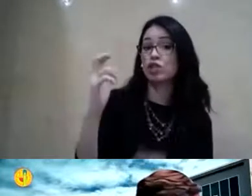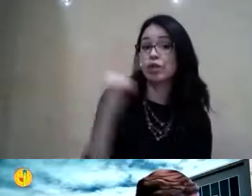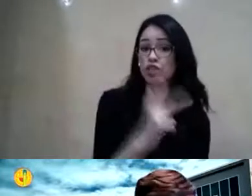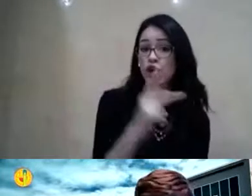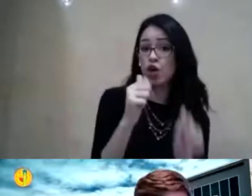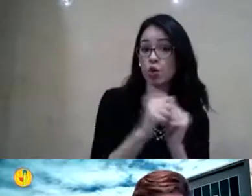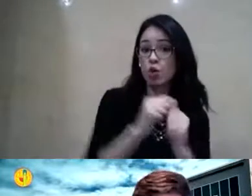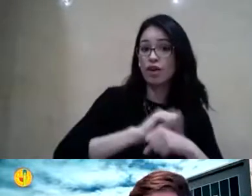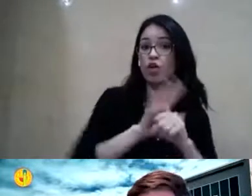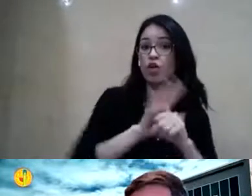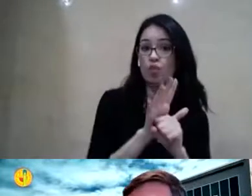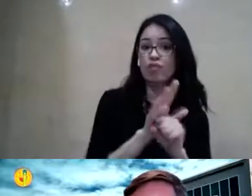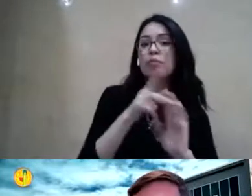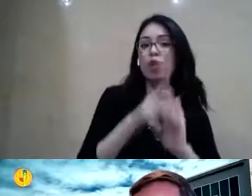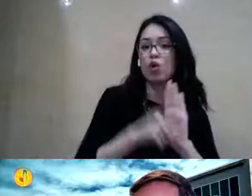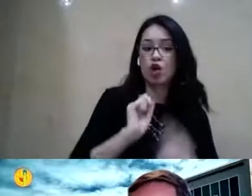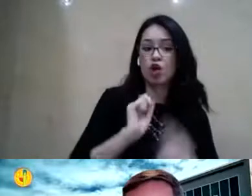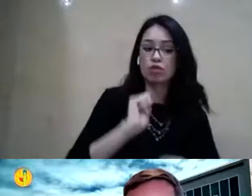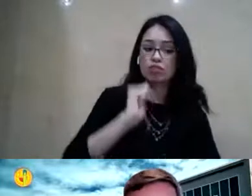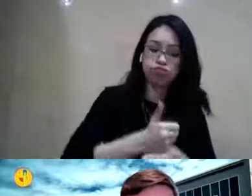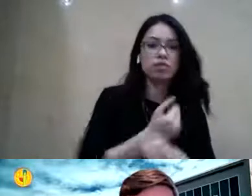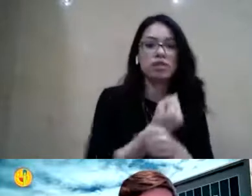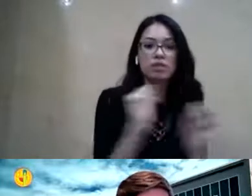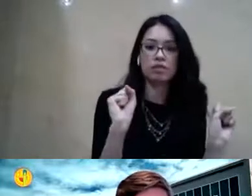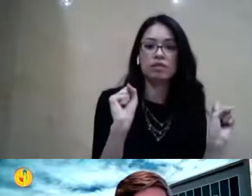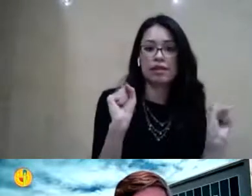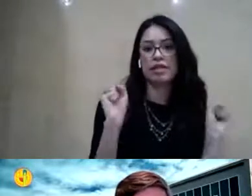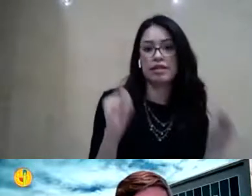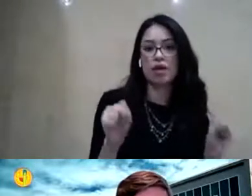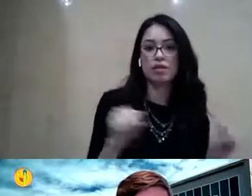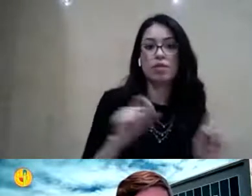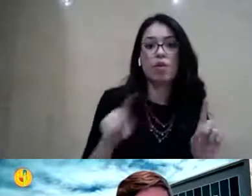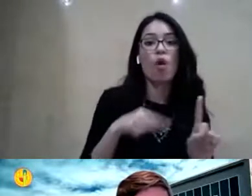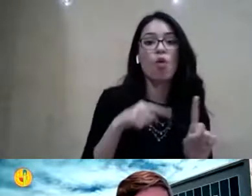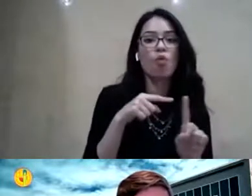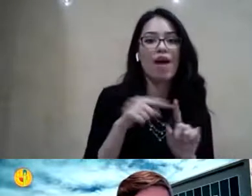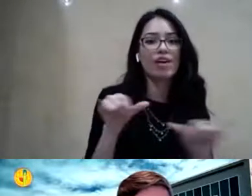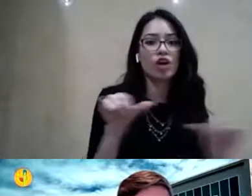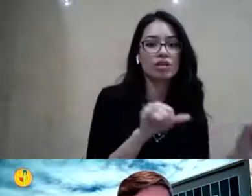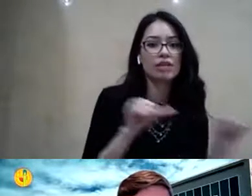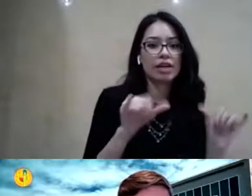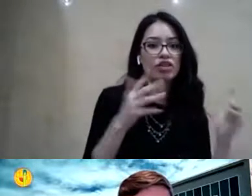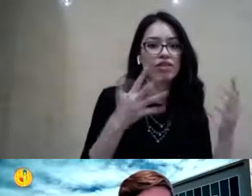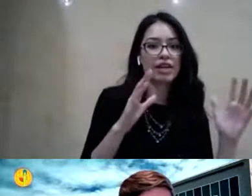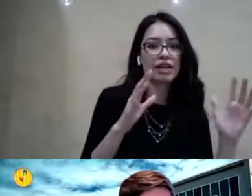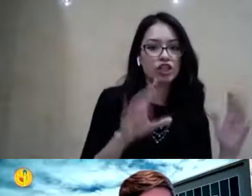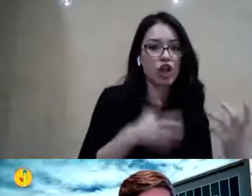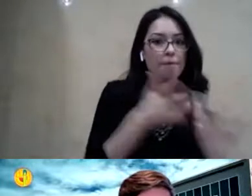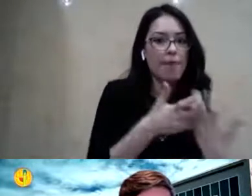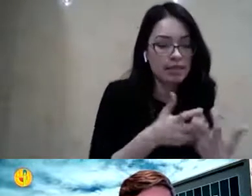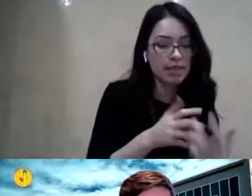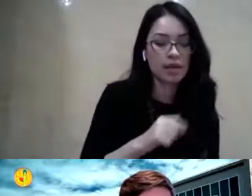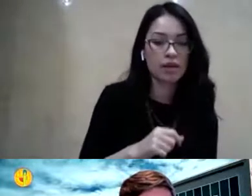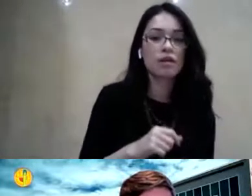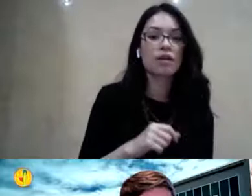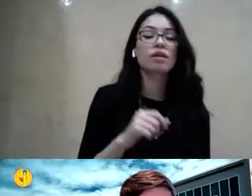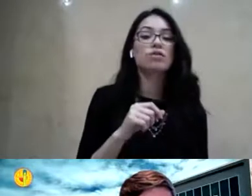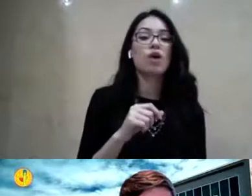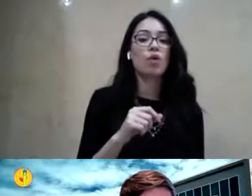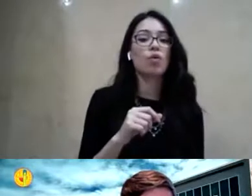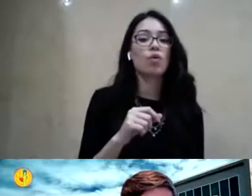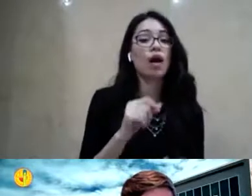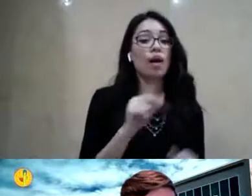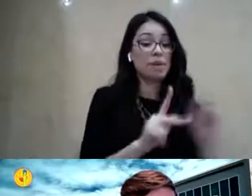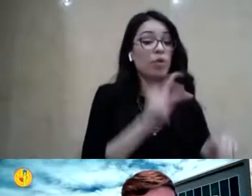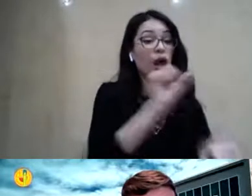protocols as soon as we can, as safely as can, when standards are met. We hope those who work in schools are vaccinated by then. Students will return